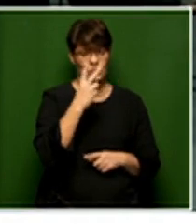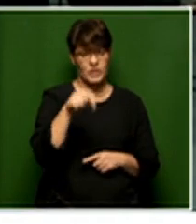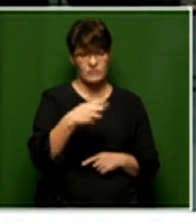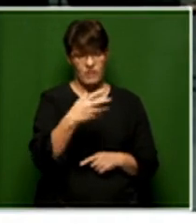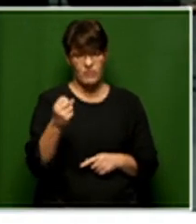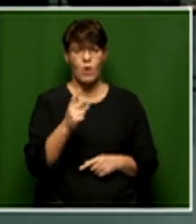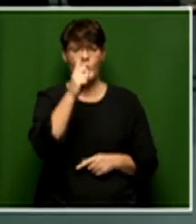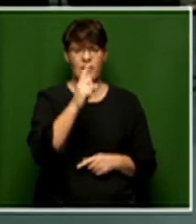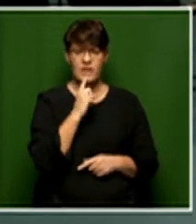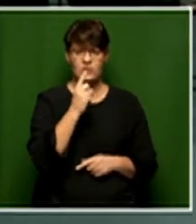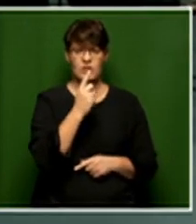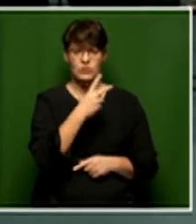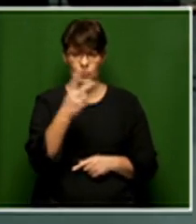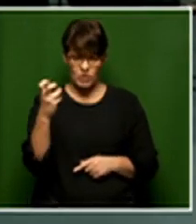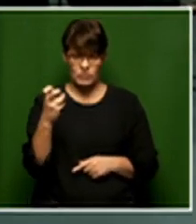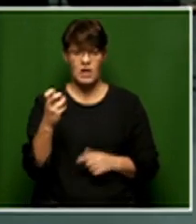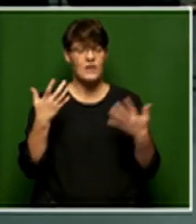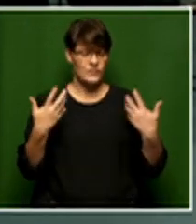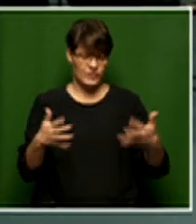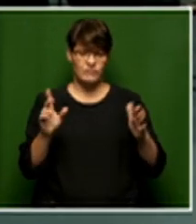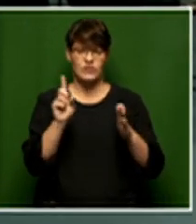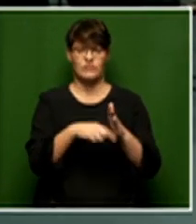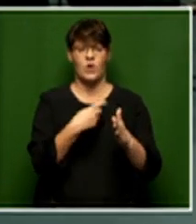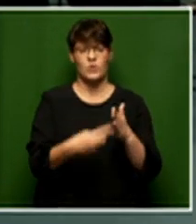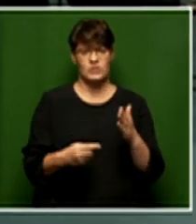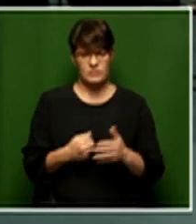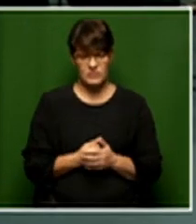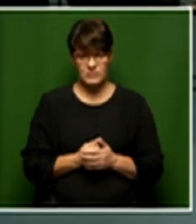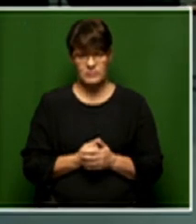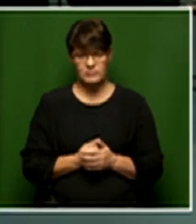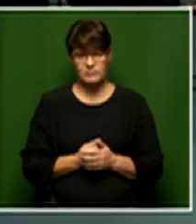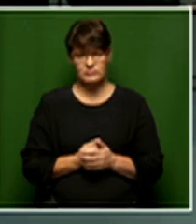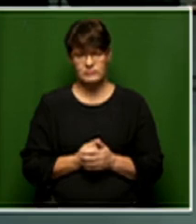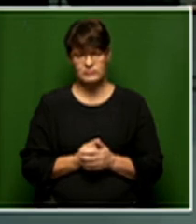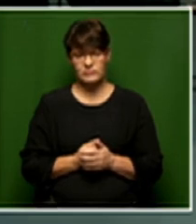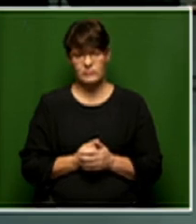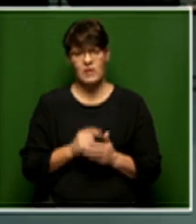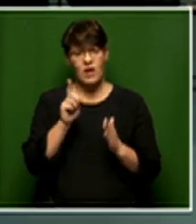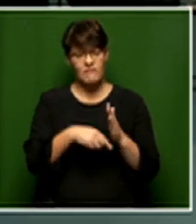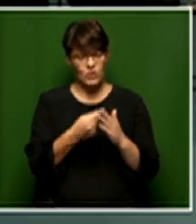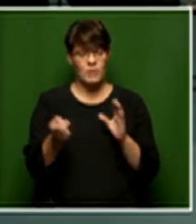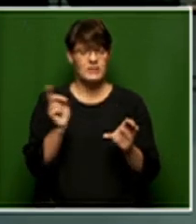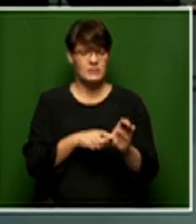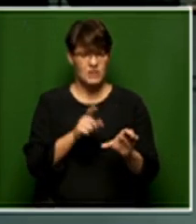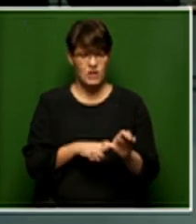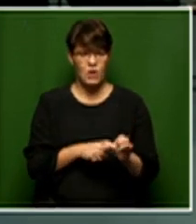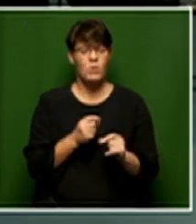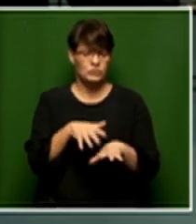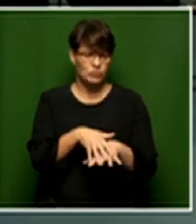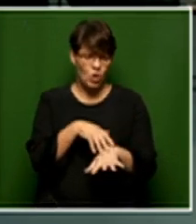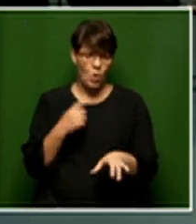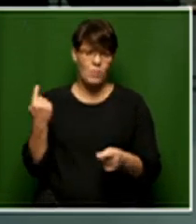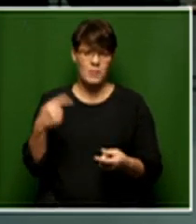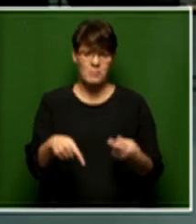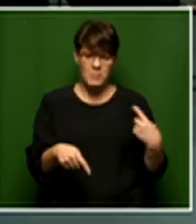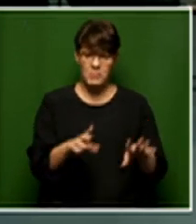2,500, about 1,200 voters have come and cast their vote so far. The voter participation was initially slow, this is